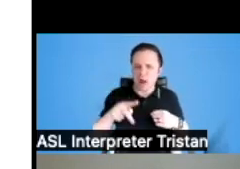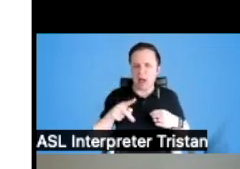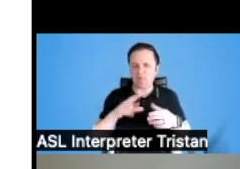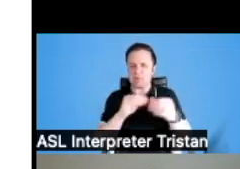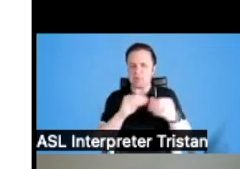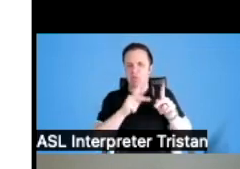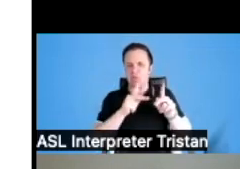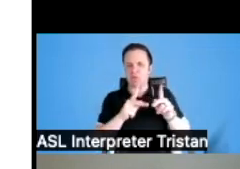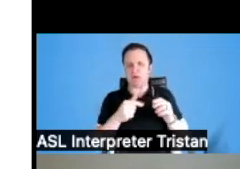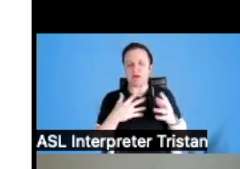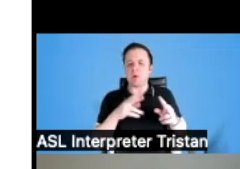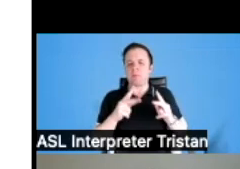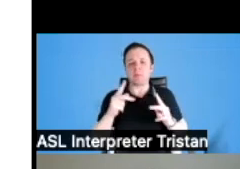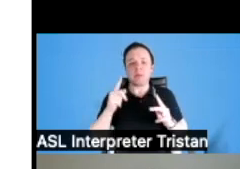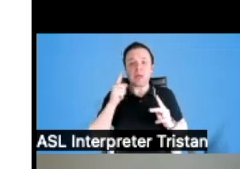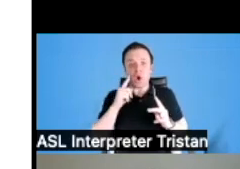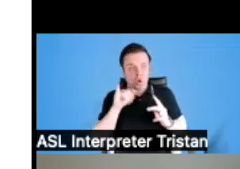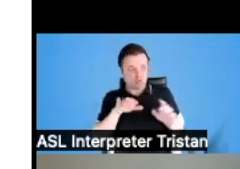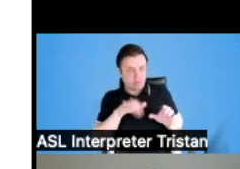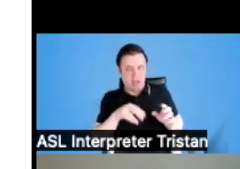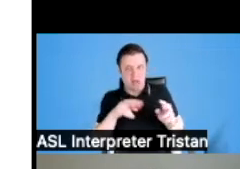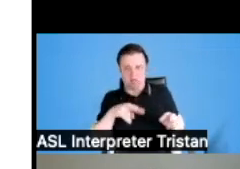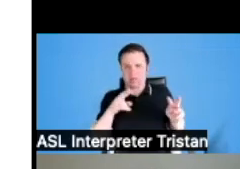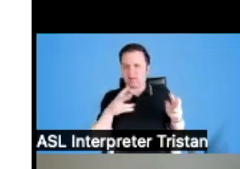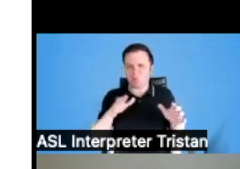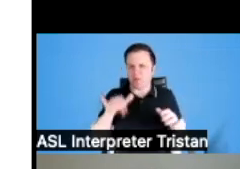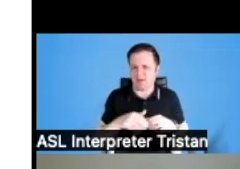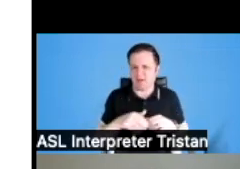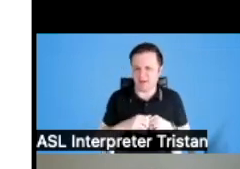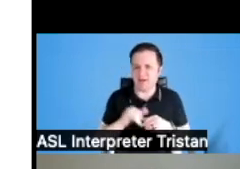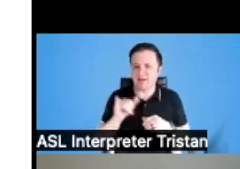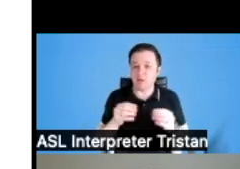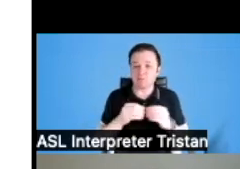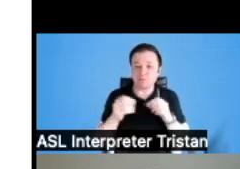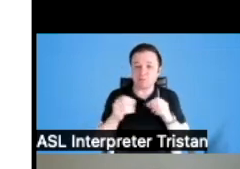me. And I asked at that moment, and that weighed stronger than the desire